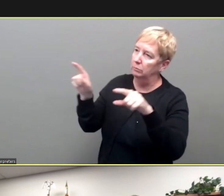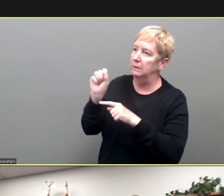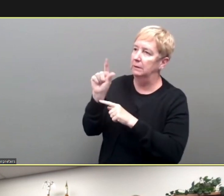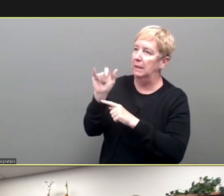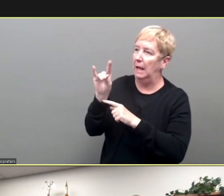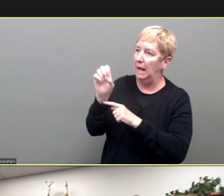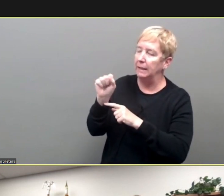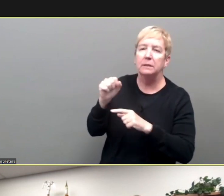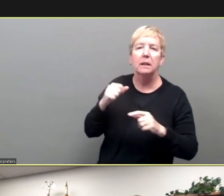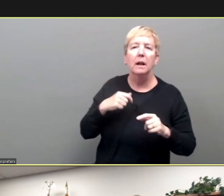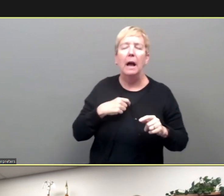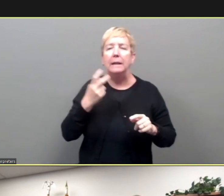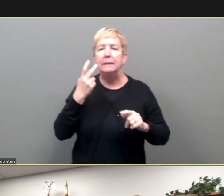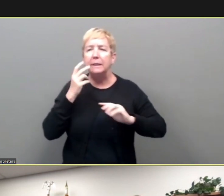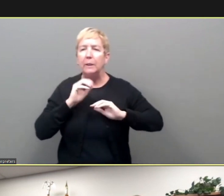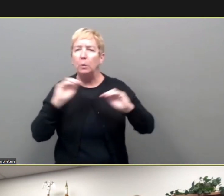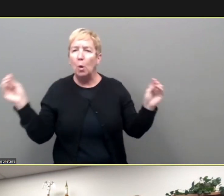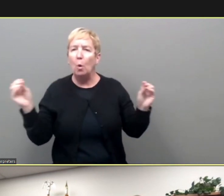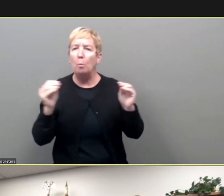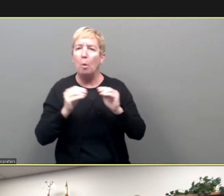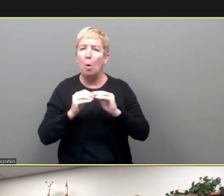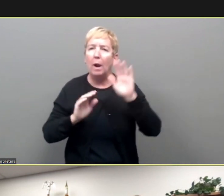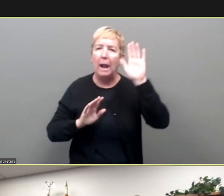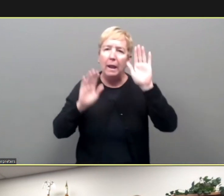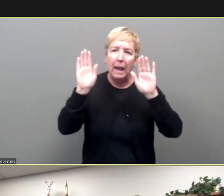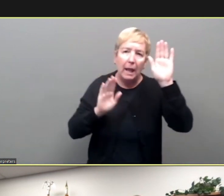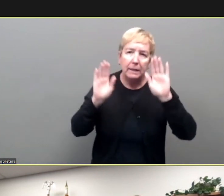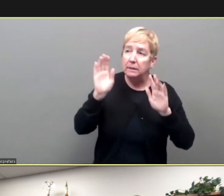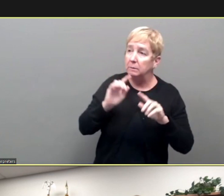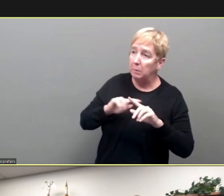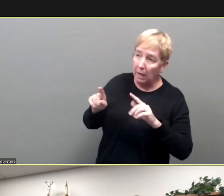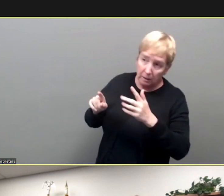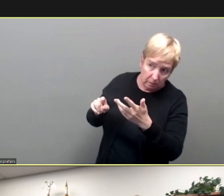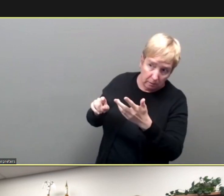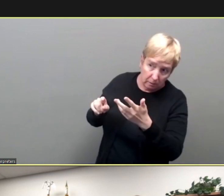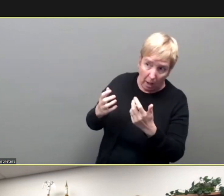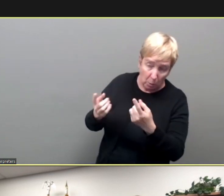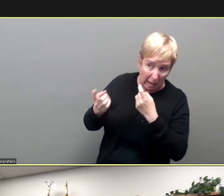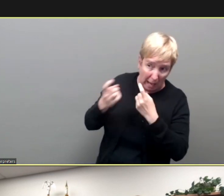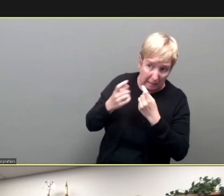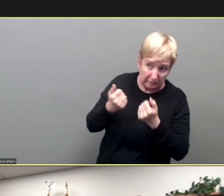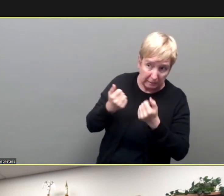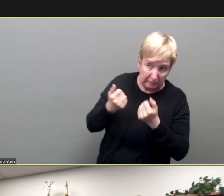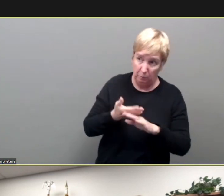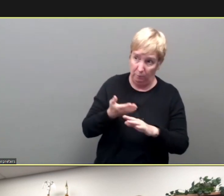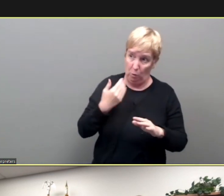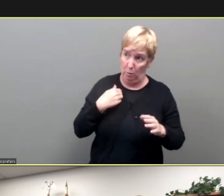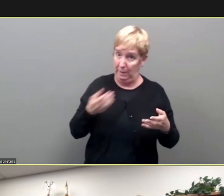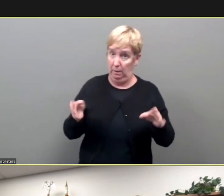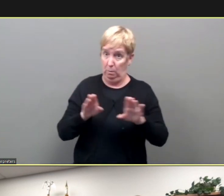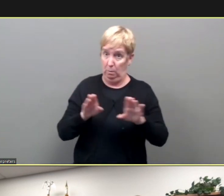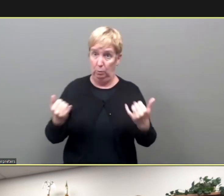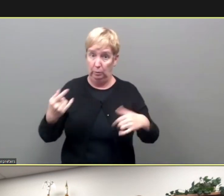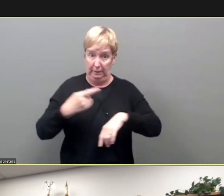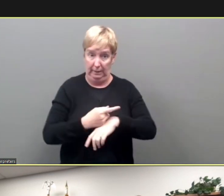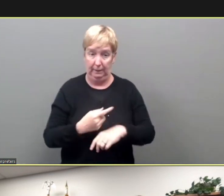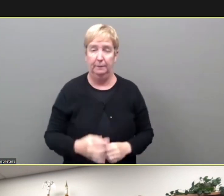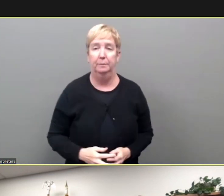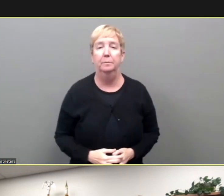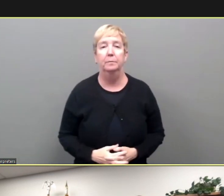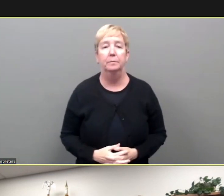hands up, but I'll put it out there. Would anyone like to raise a hand and ask any final questions before we wrap today?